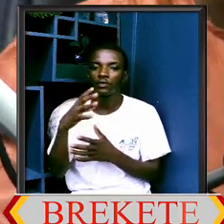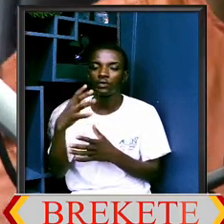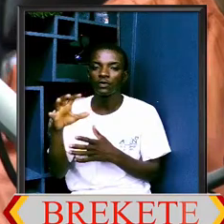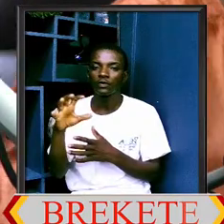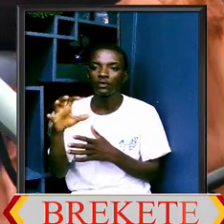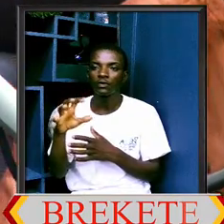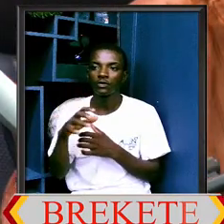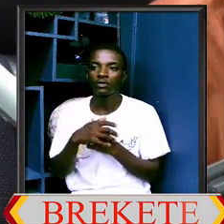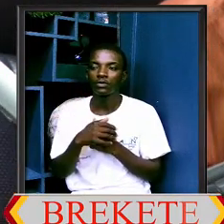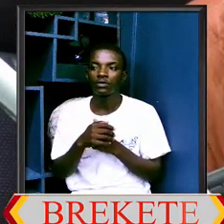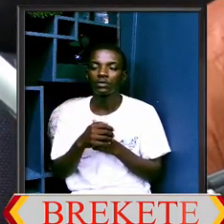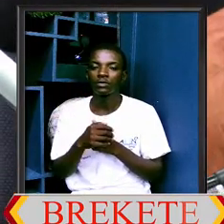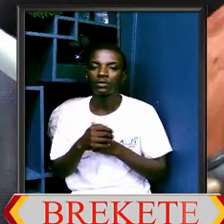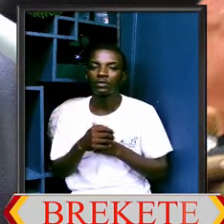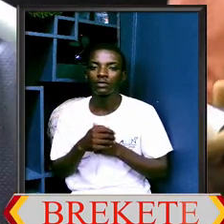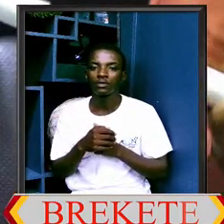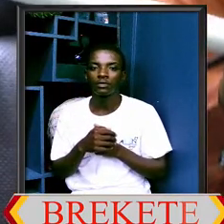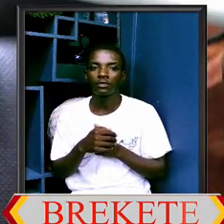2,500.